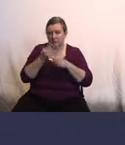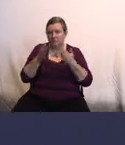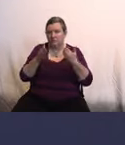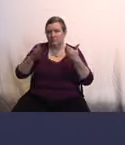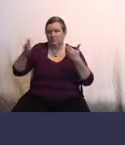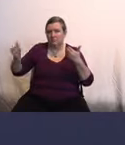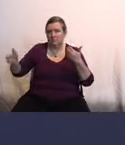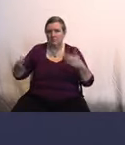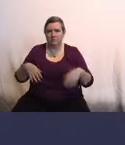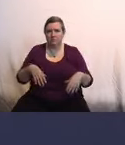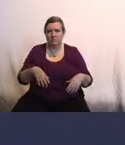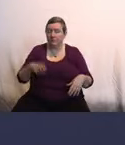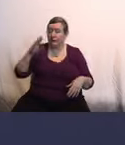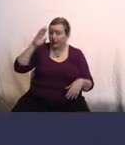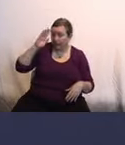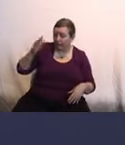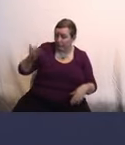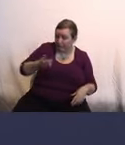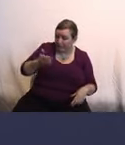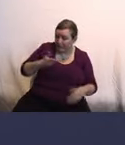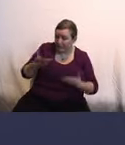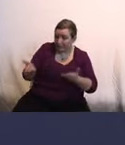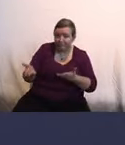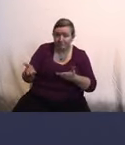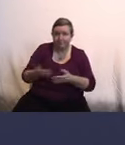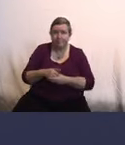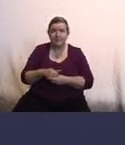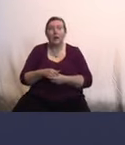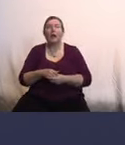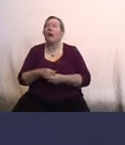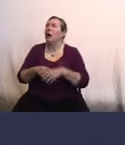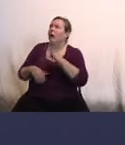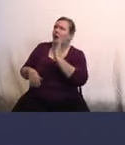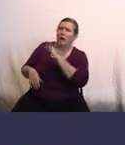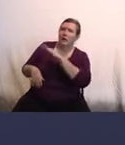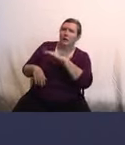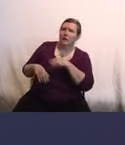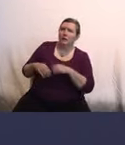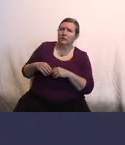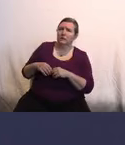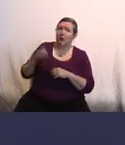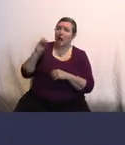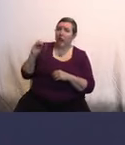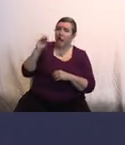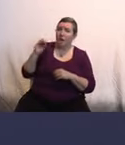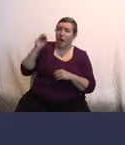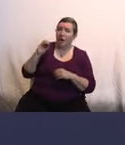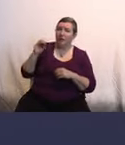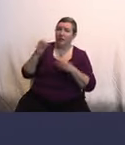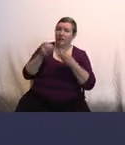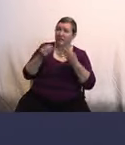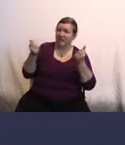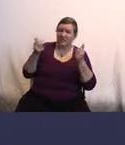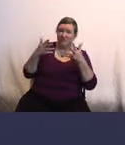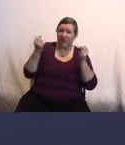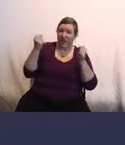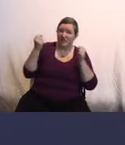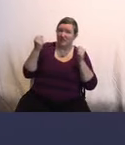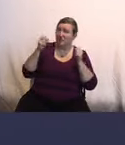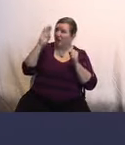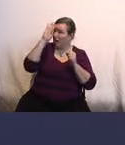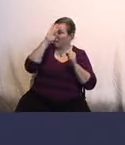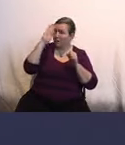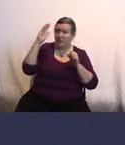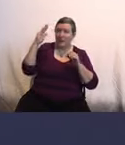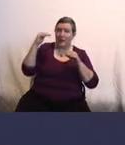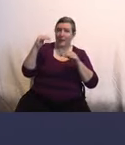Dave. Hi, Governor. So Omicron is fading very quickly. Hospitalizations are down 2,000,